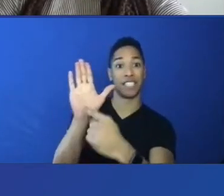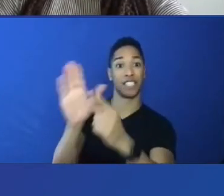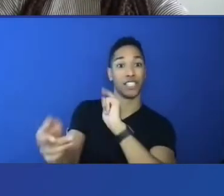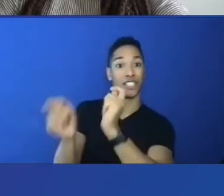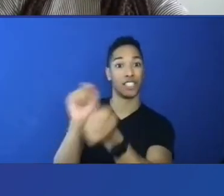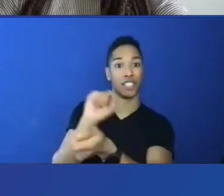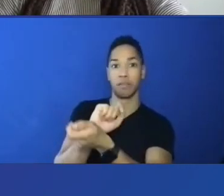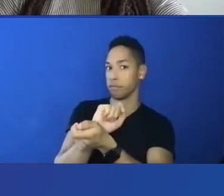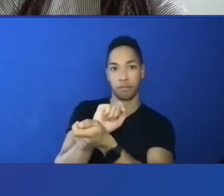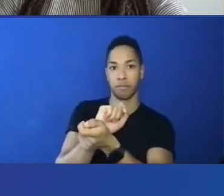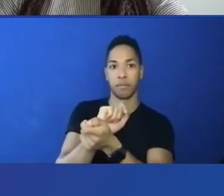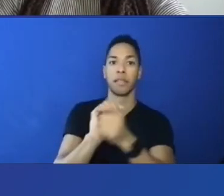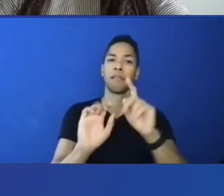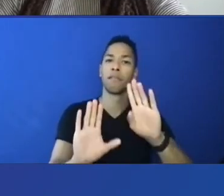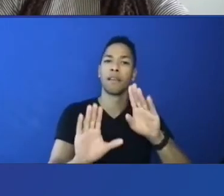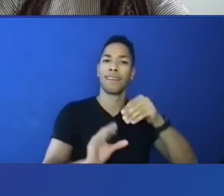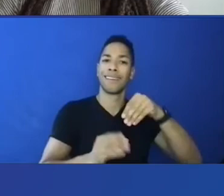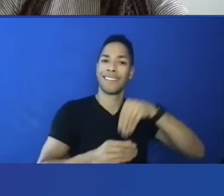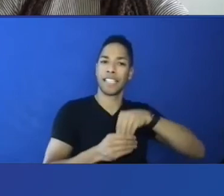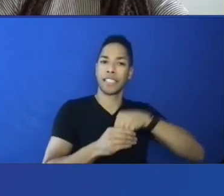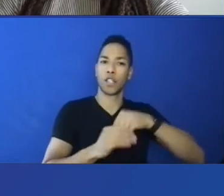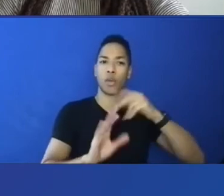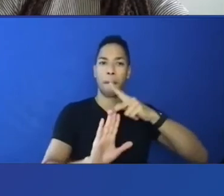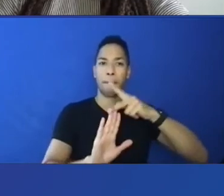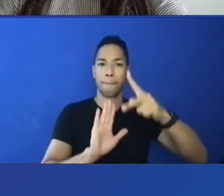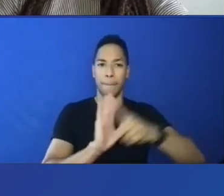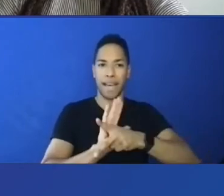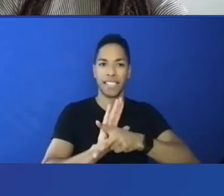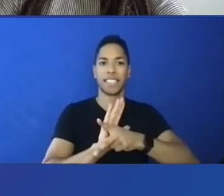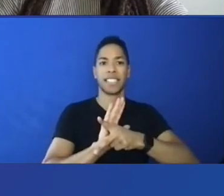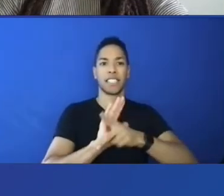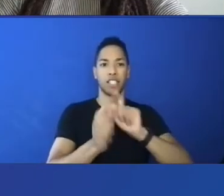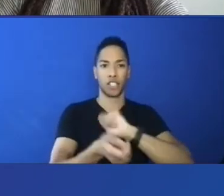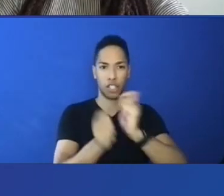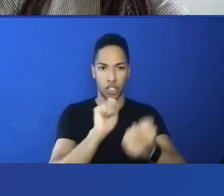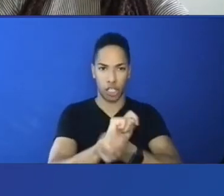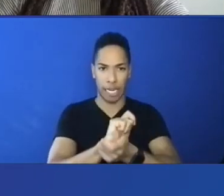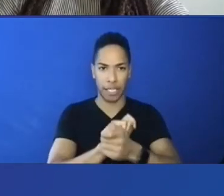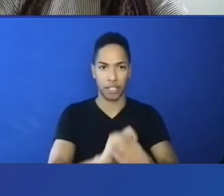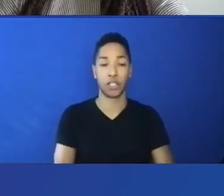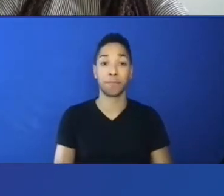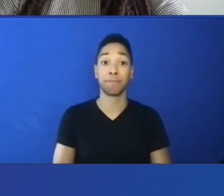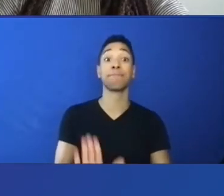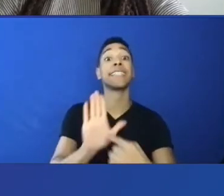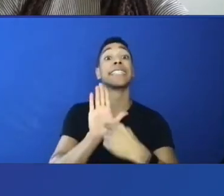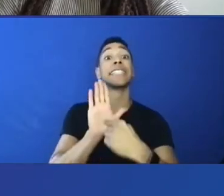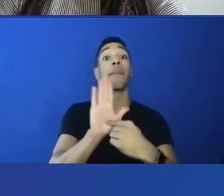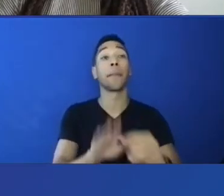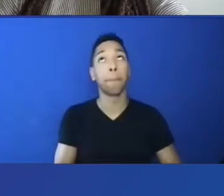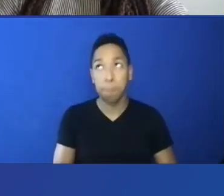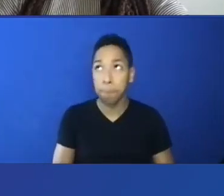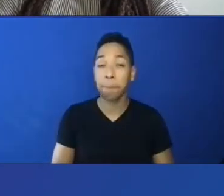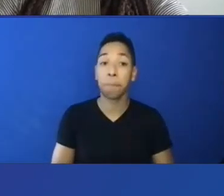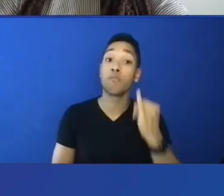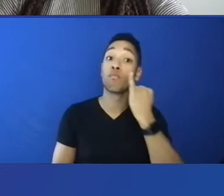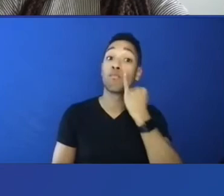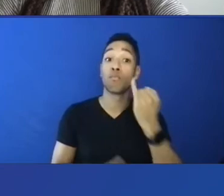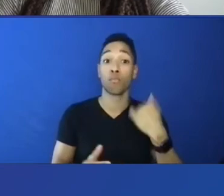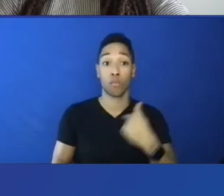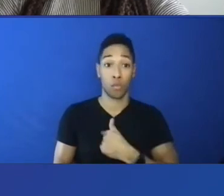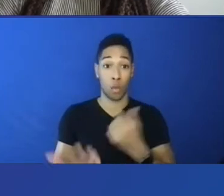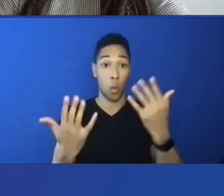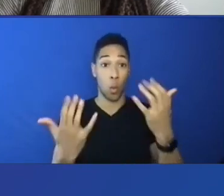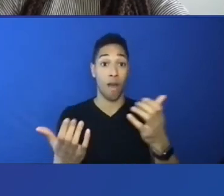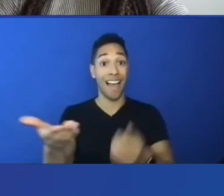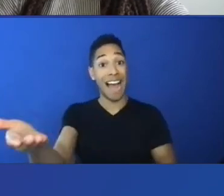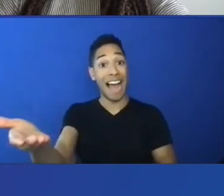the procedural representation of change. As an example, when we are looking to hire someone,